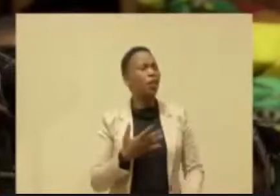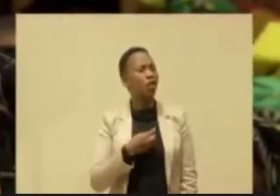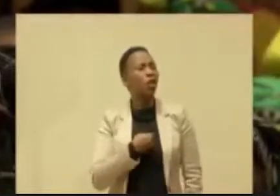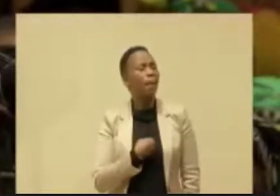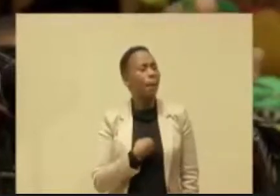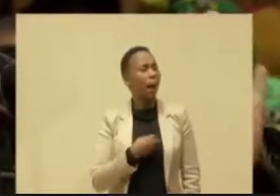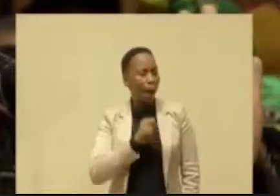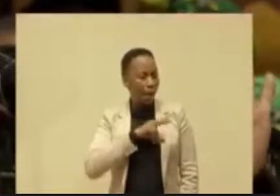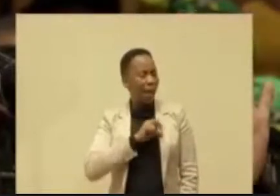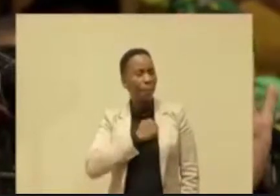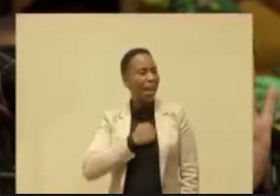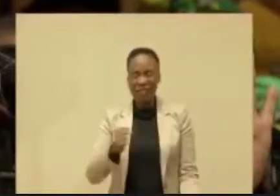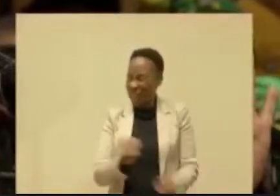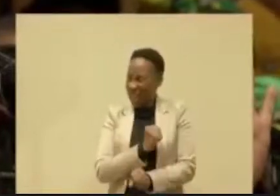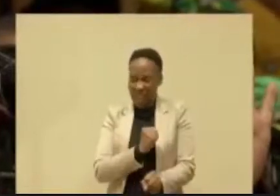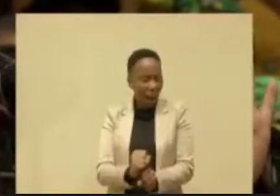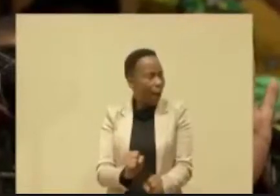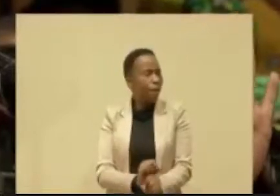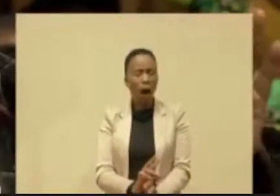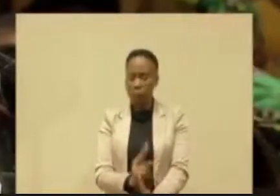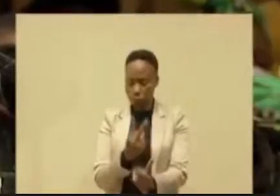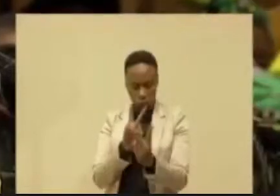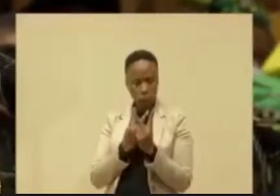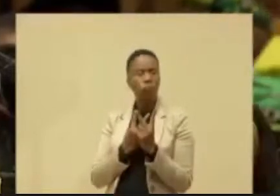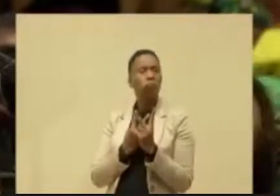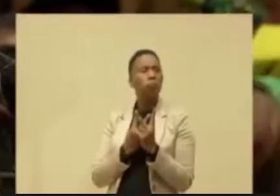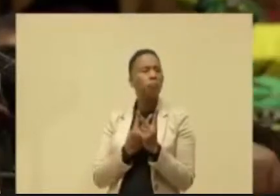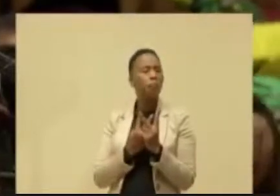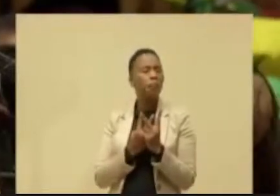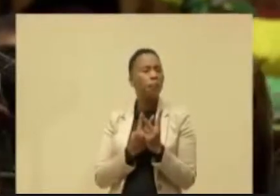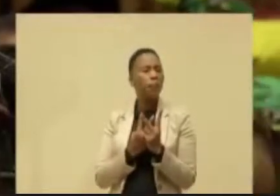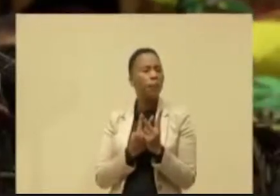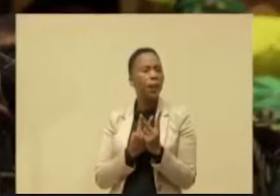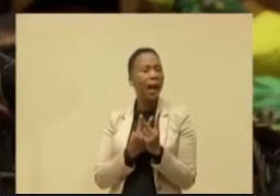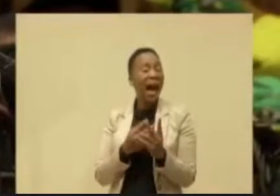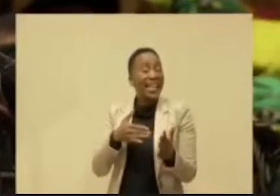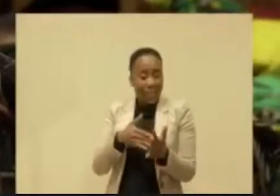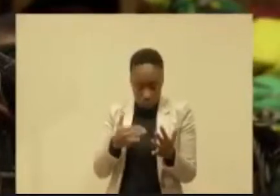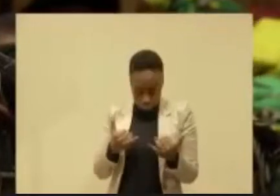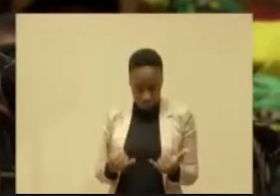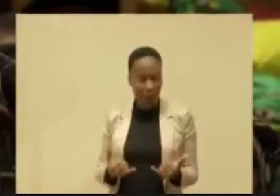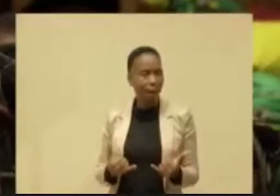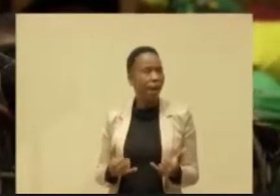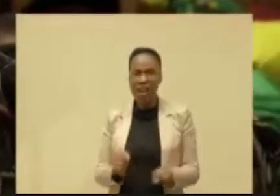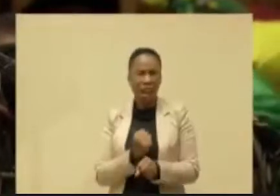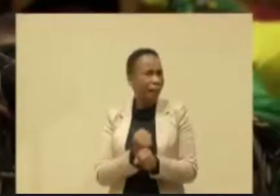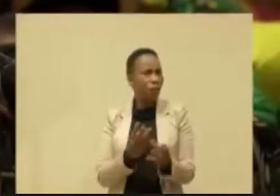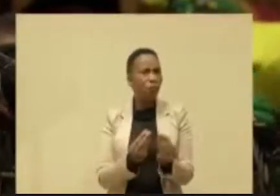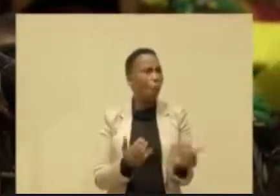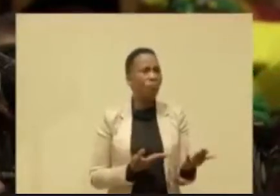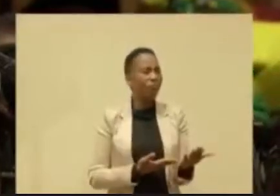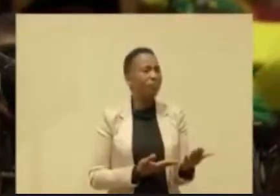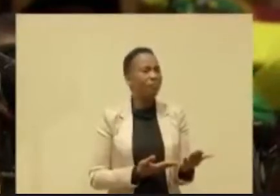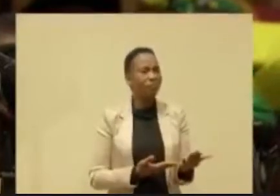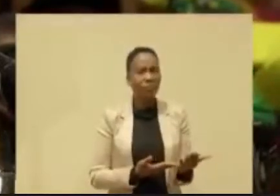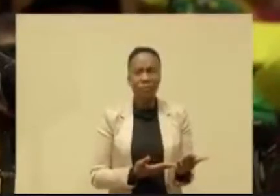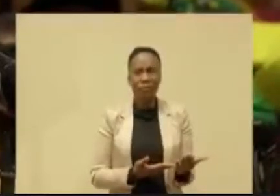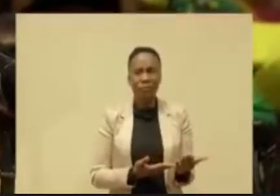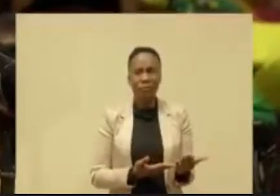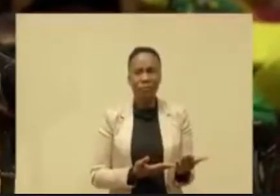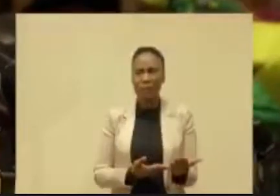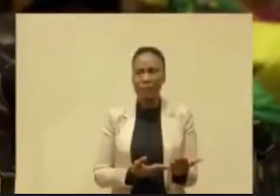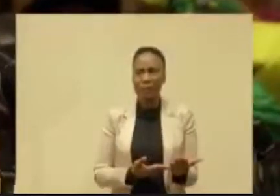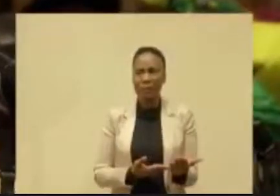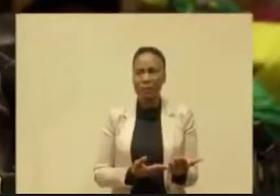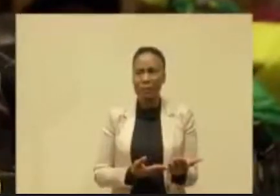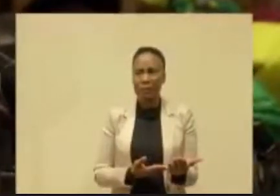have never been attended to up until this day police came